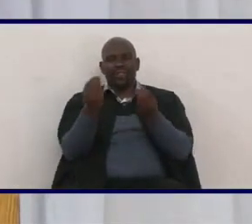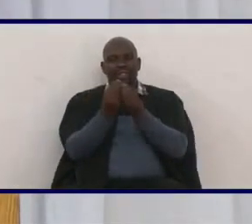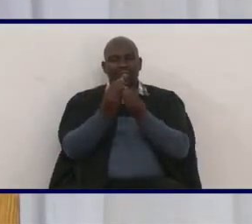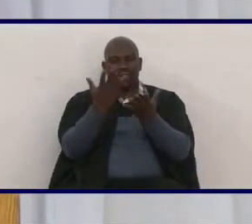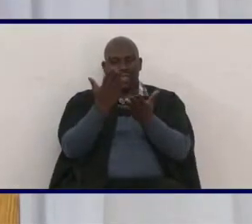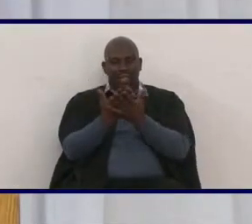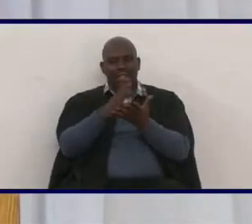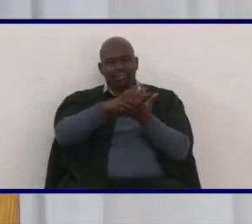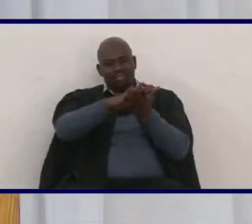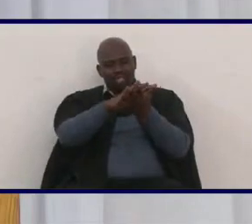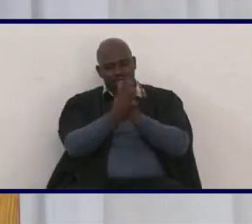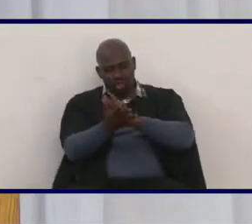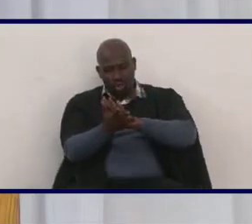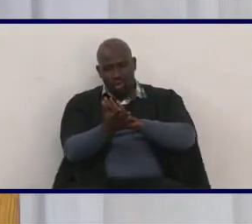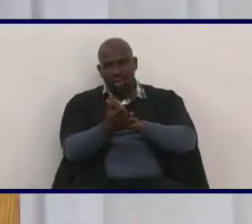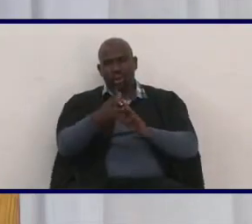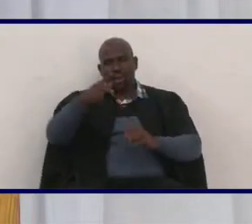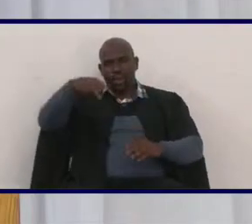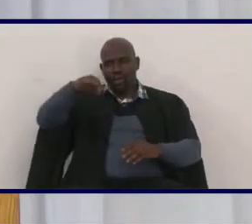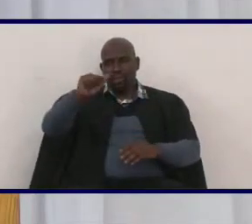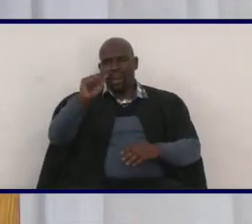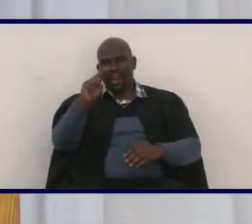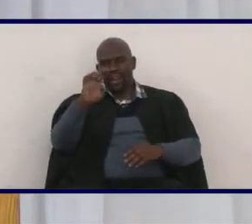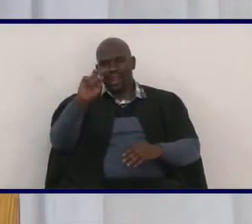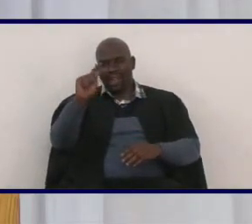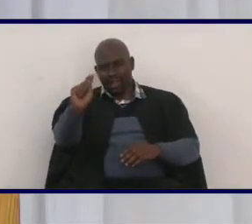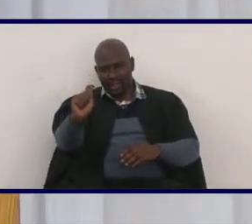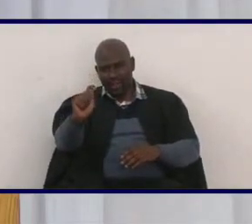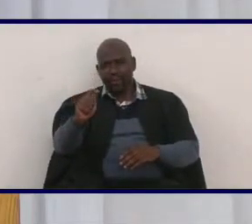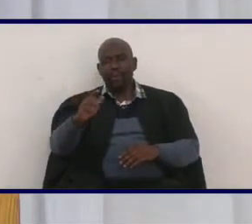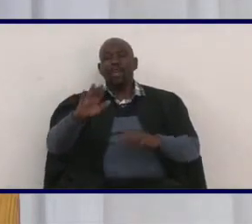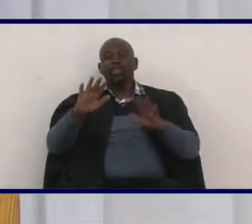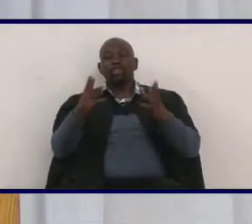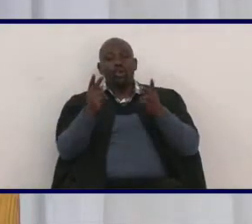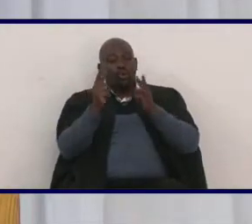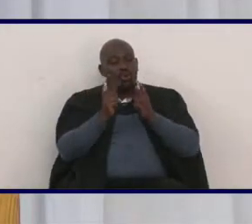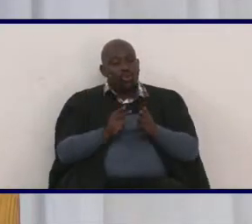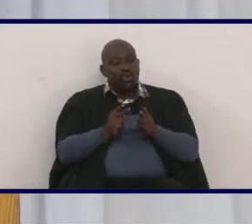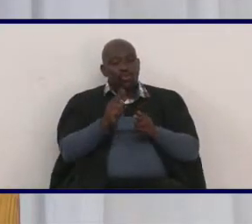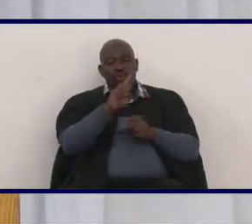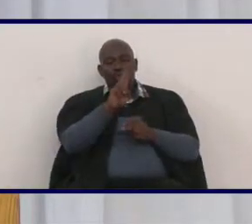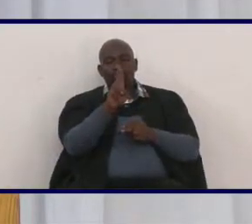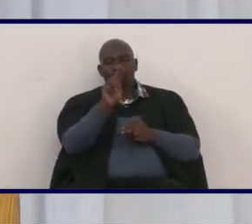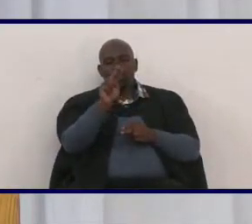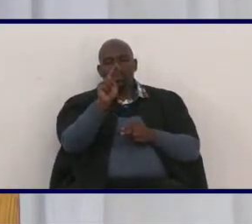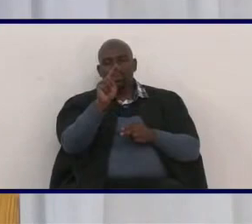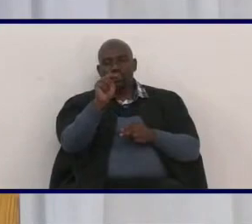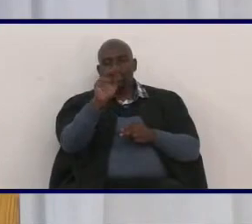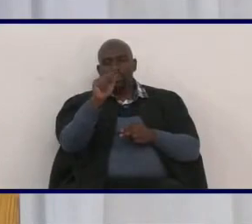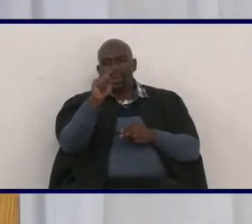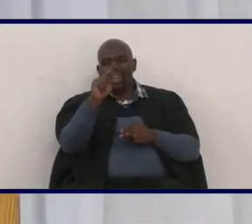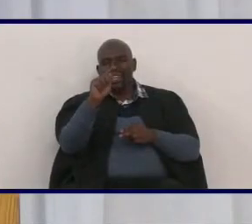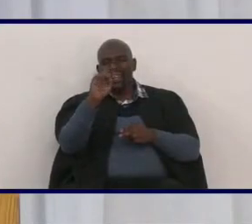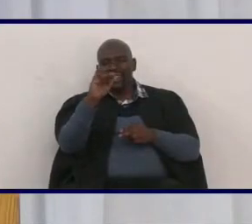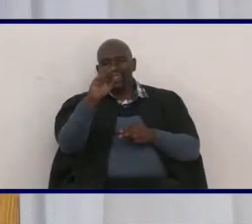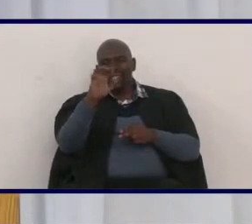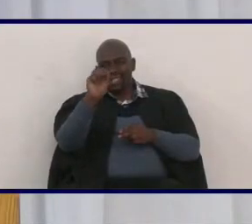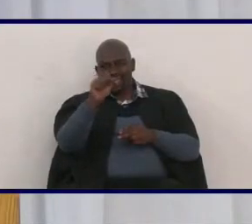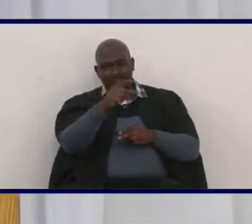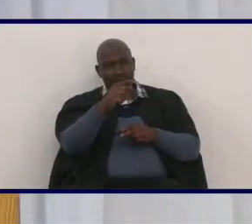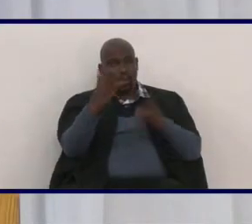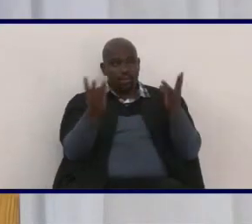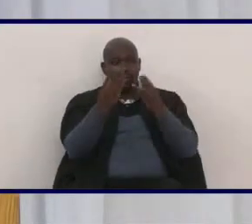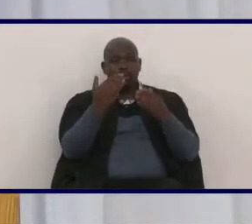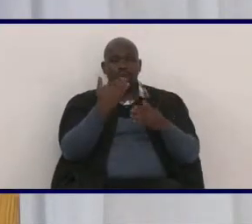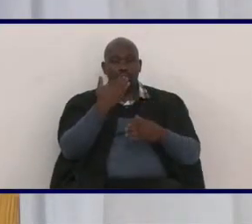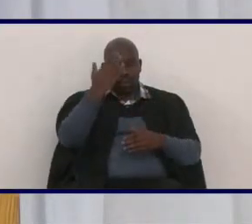over. The humanities are tasked, and you as humanities scholars, humanities graduates,